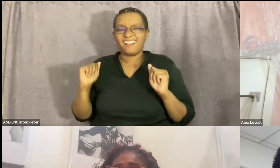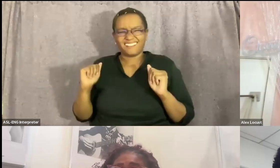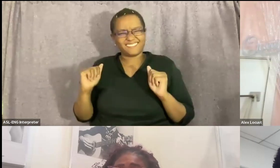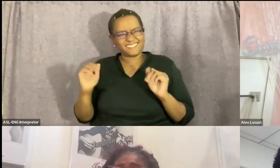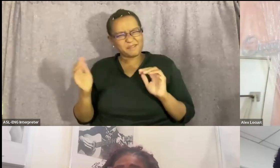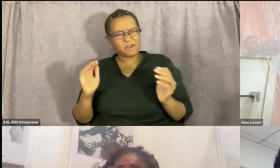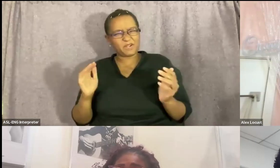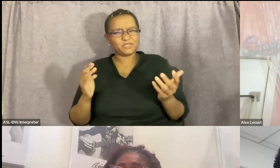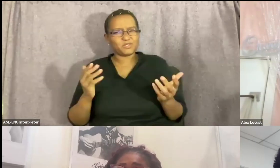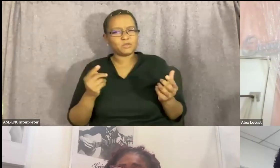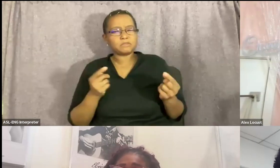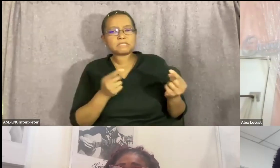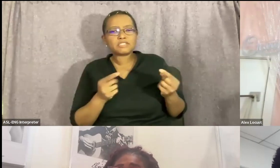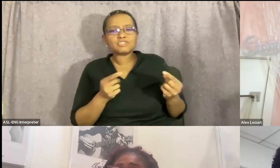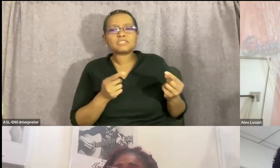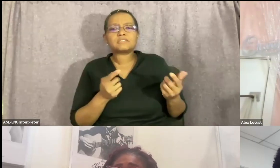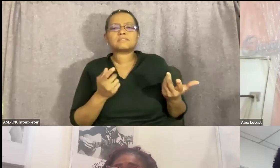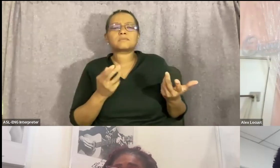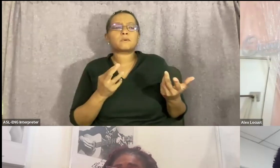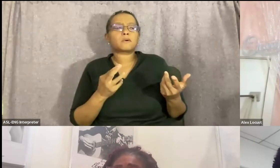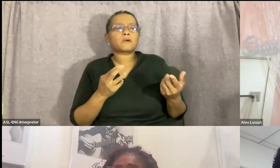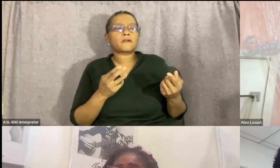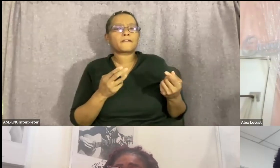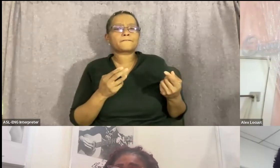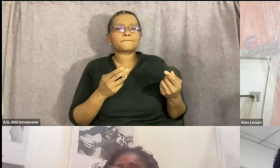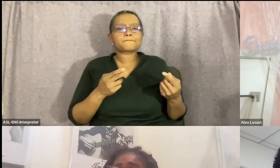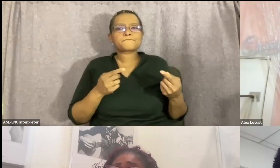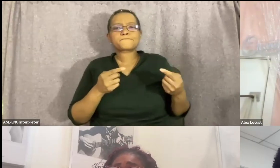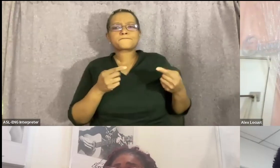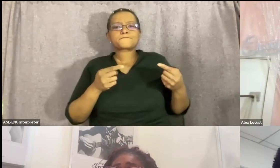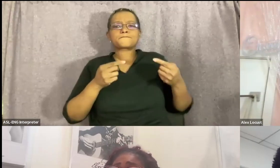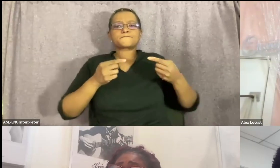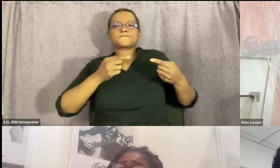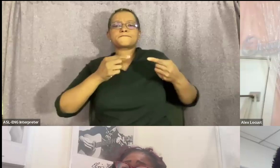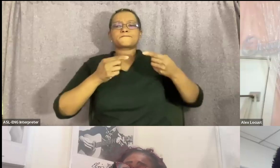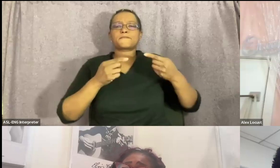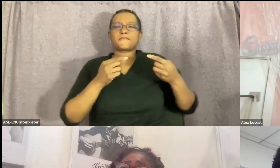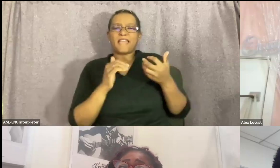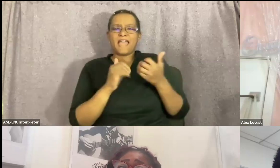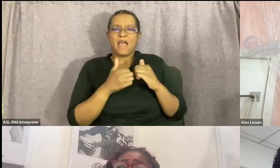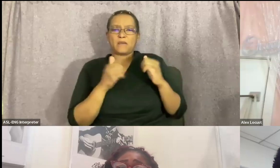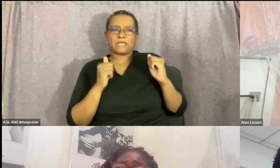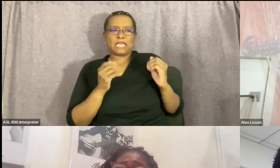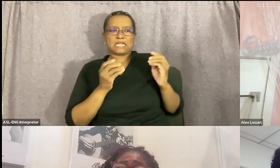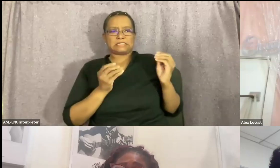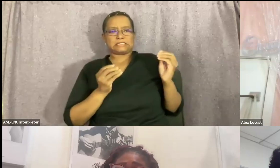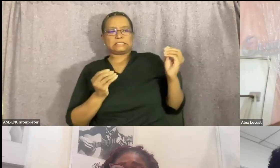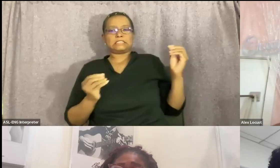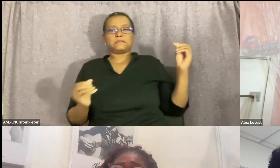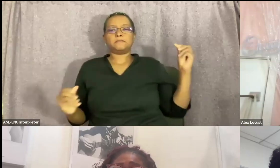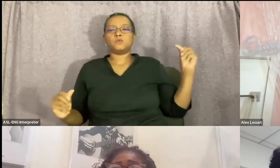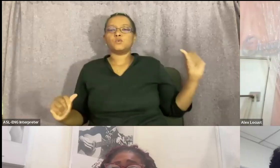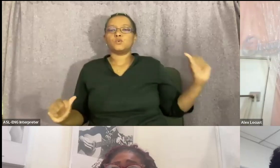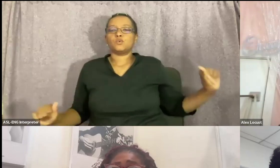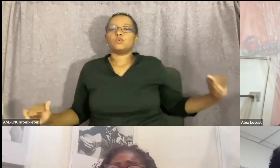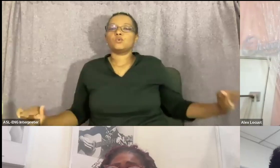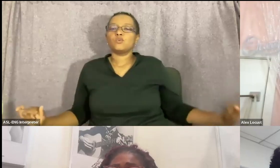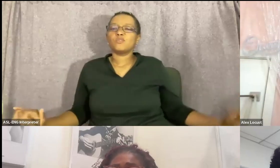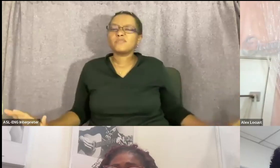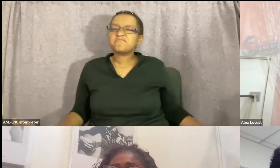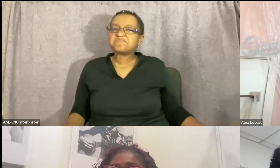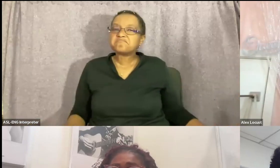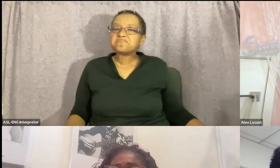Denise asked a question in the Q&A function, sort of related to that. Jasenia, I'm not sure